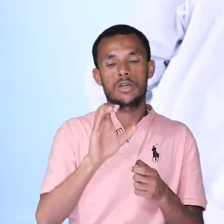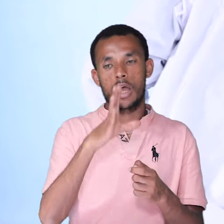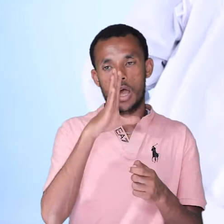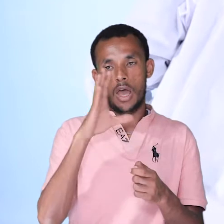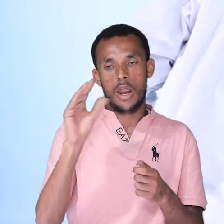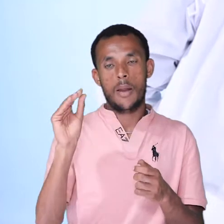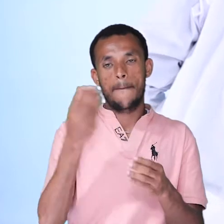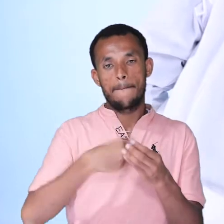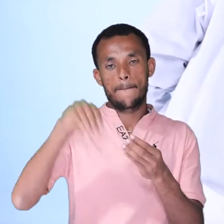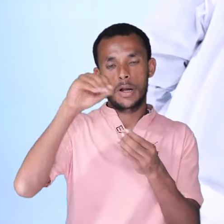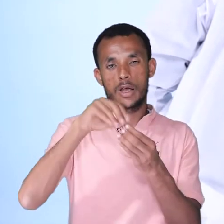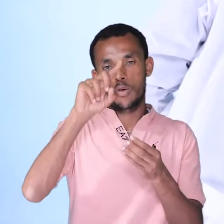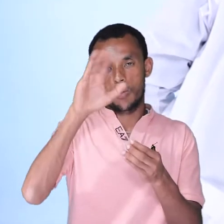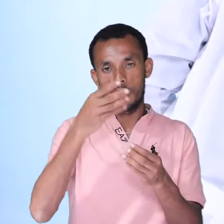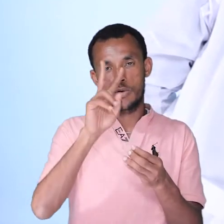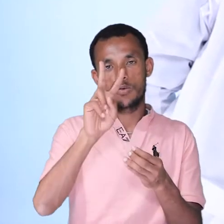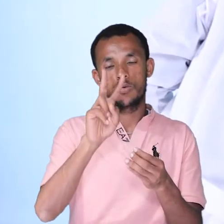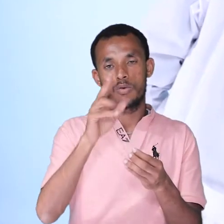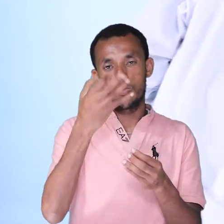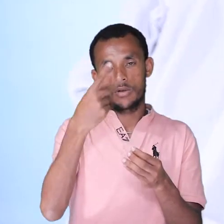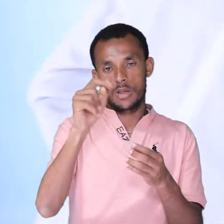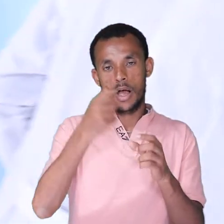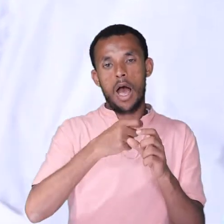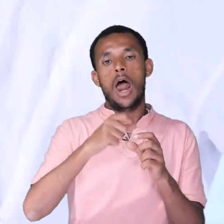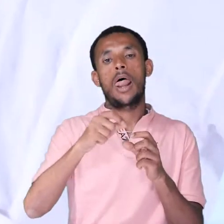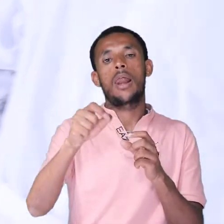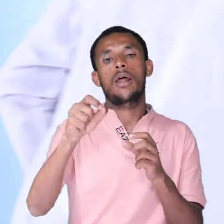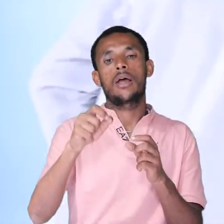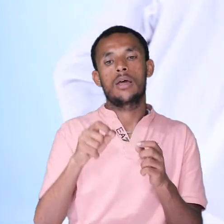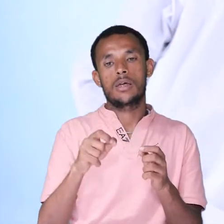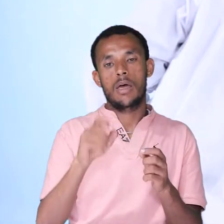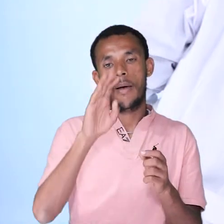and plus half of measures of the arc